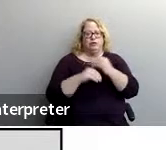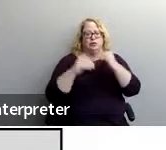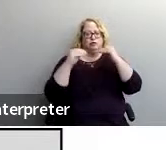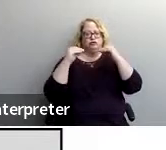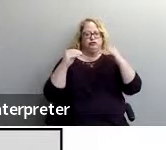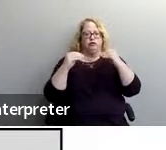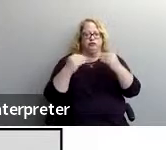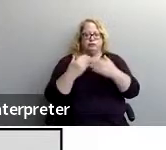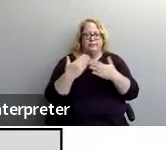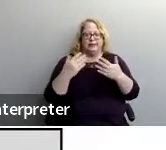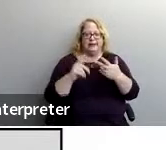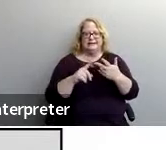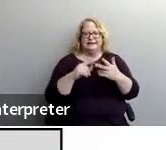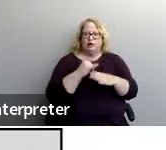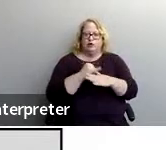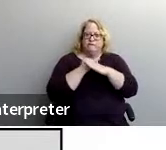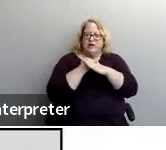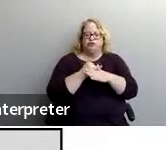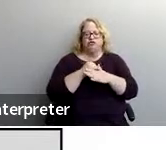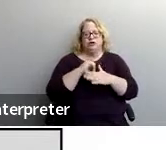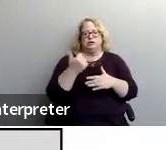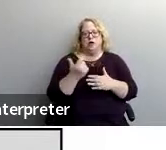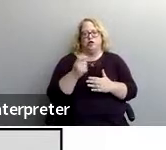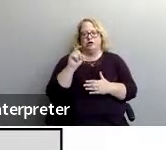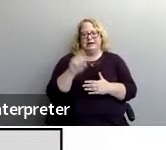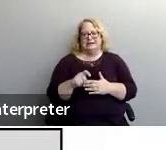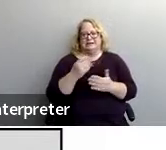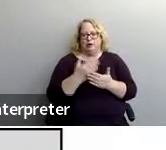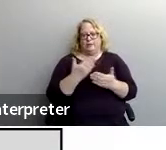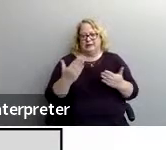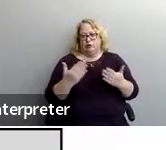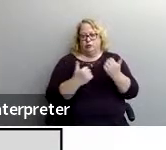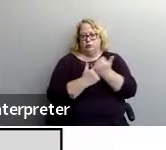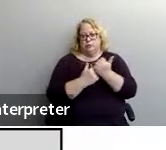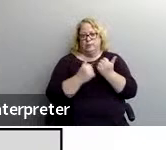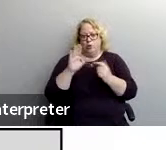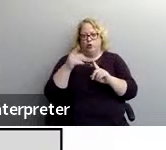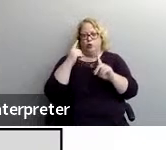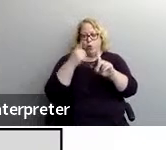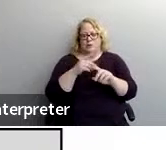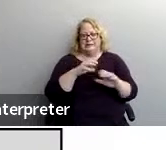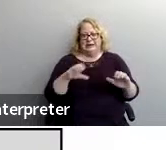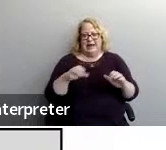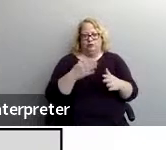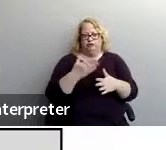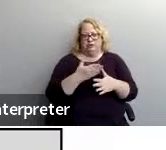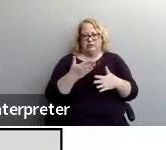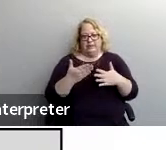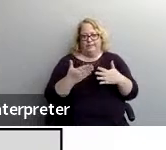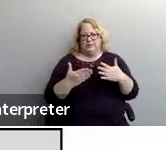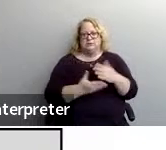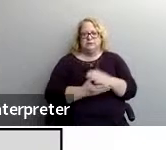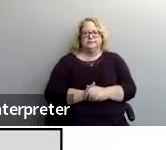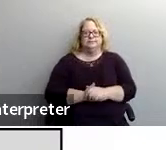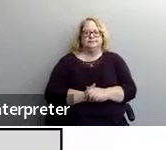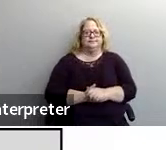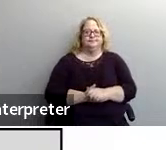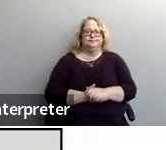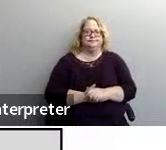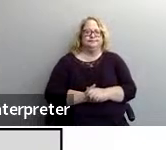as well as interventions and other necessary materials to support their goals and action steps.